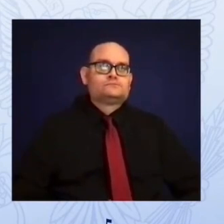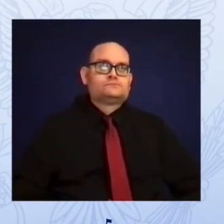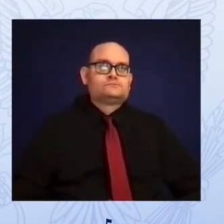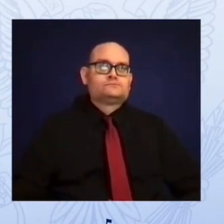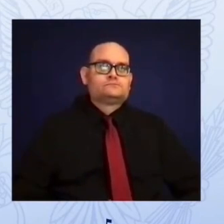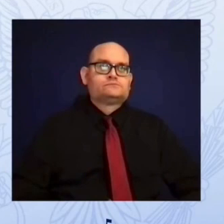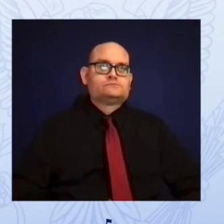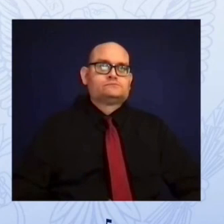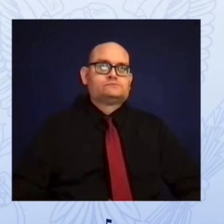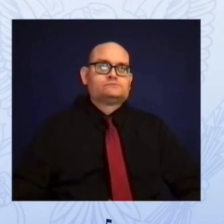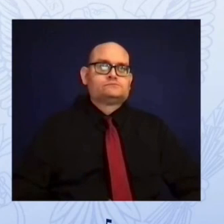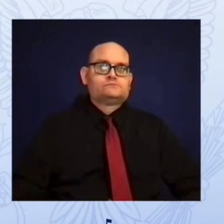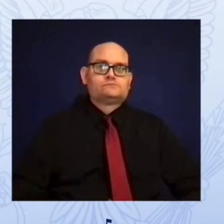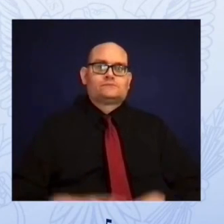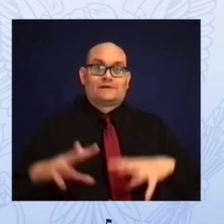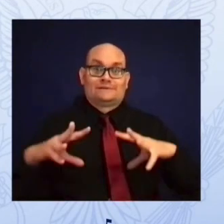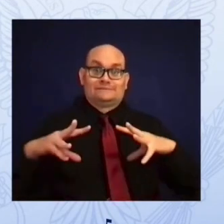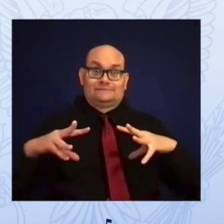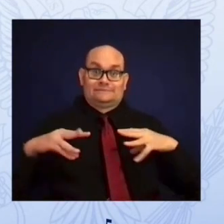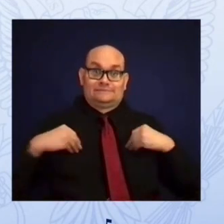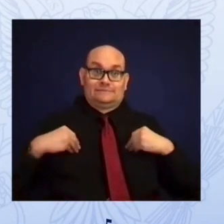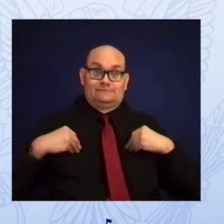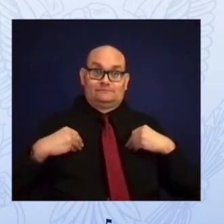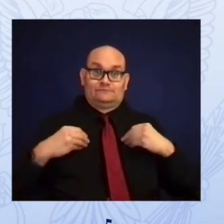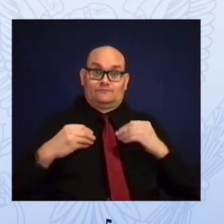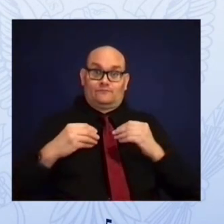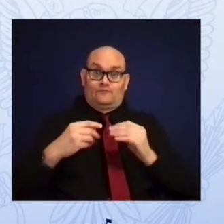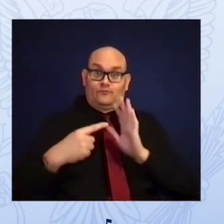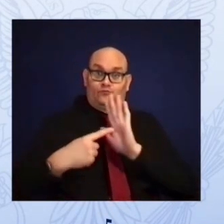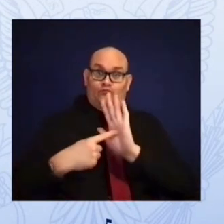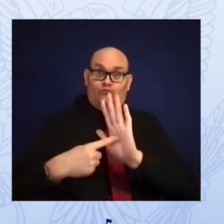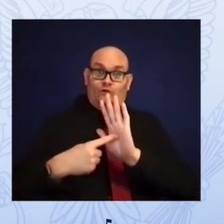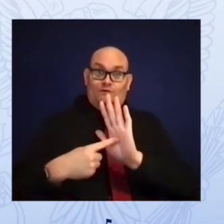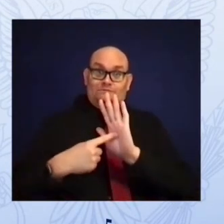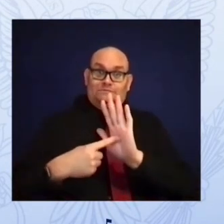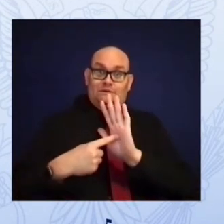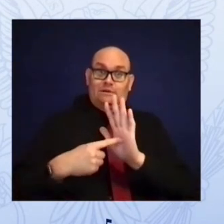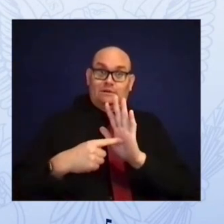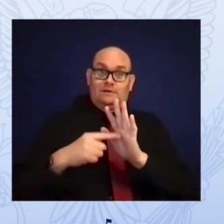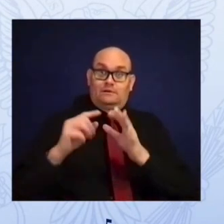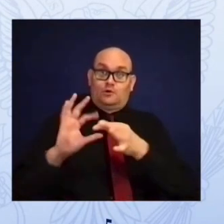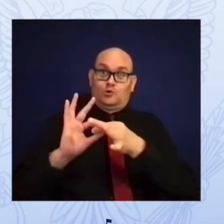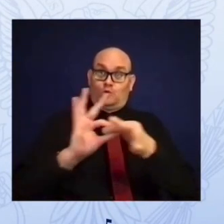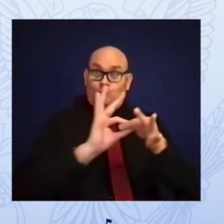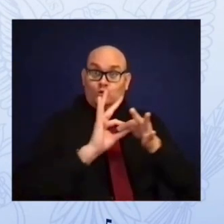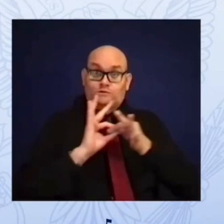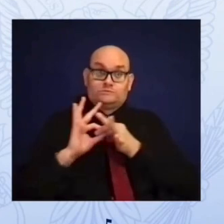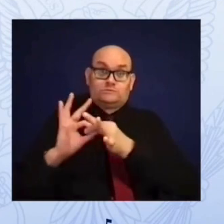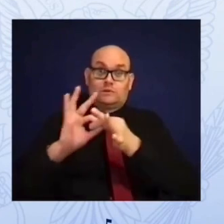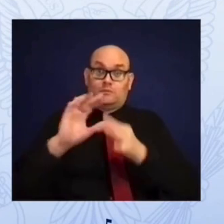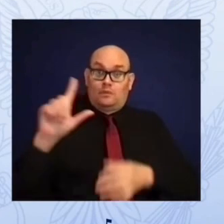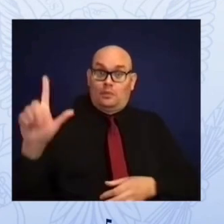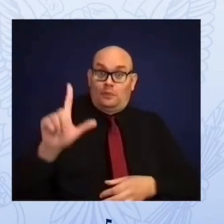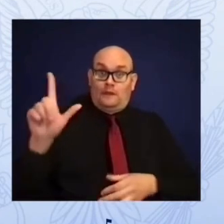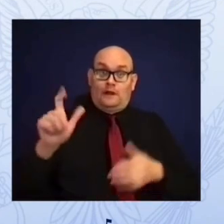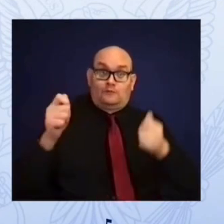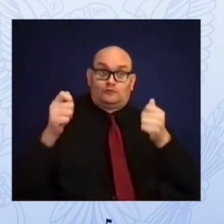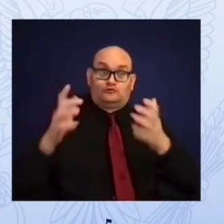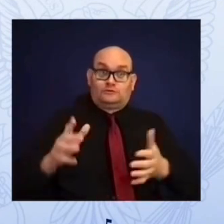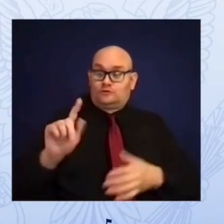Accepting on behalf of the Kuskokwim Consortium Library, Library Director to Teresa Kweiner and Michelle